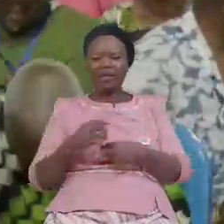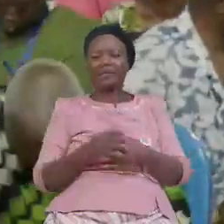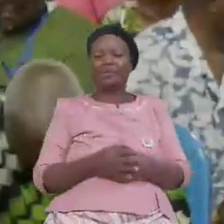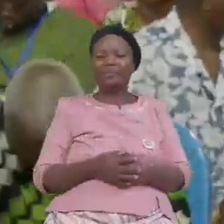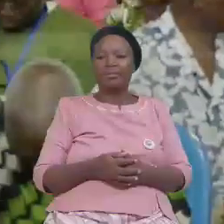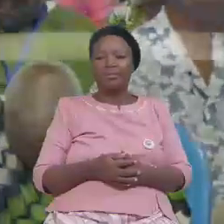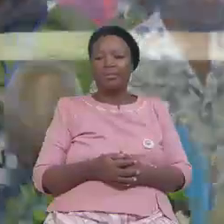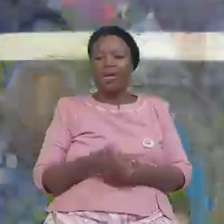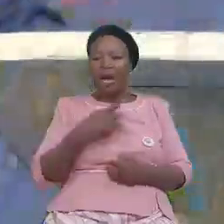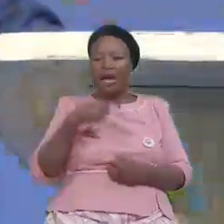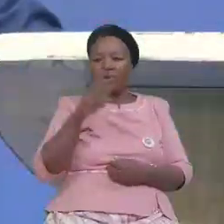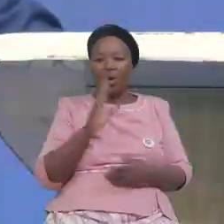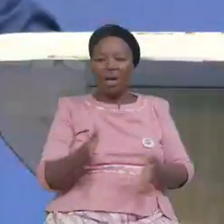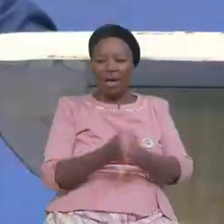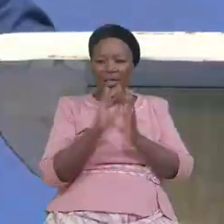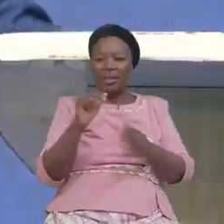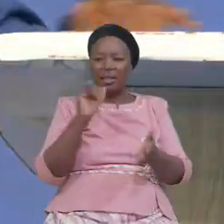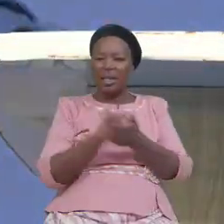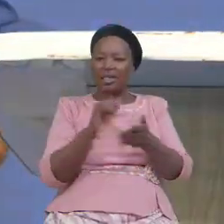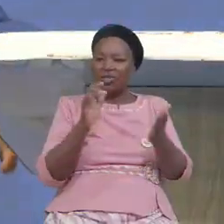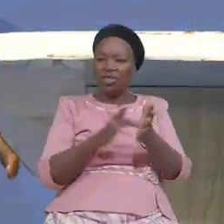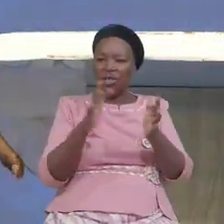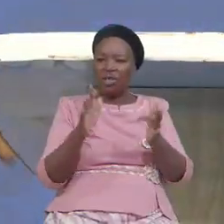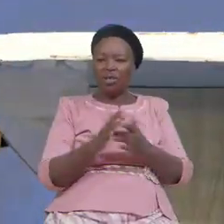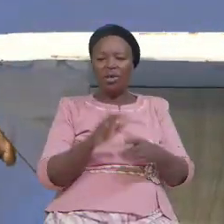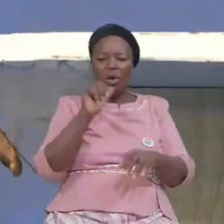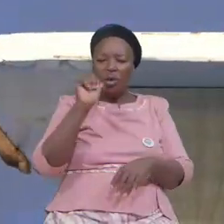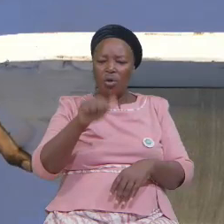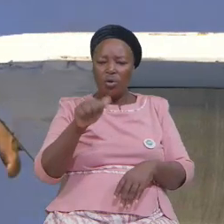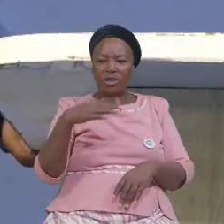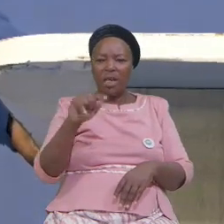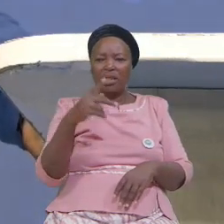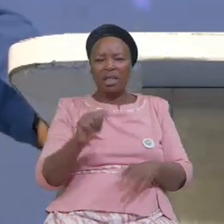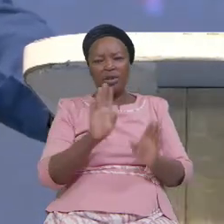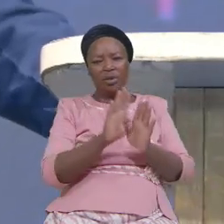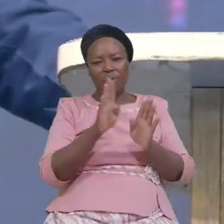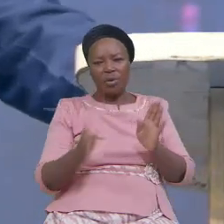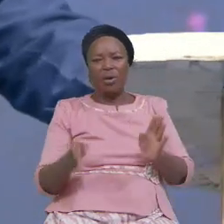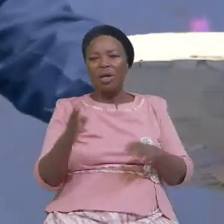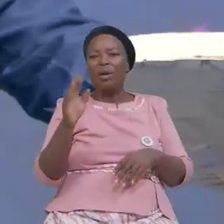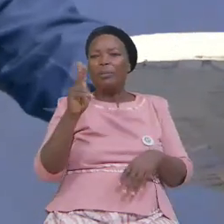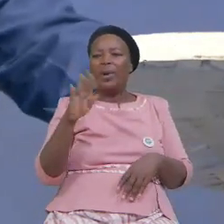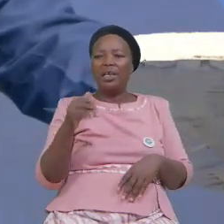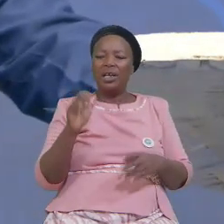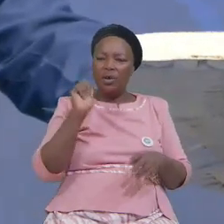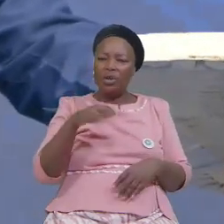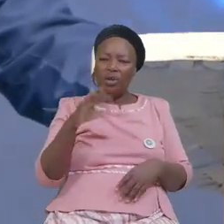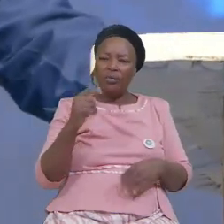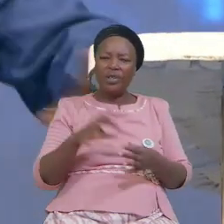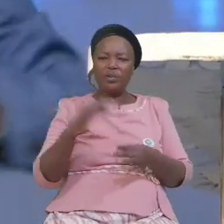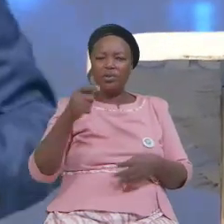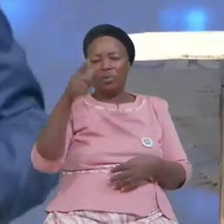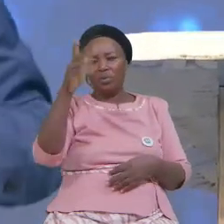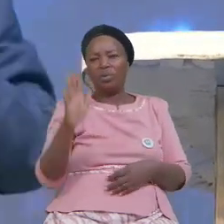are asking, Jesus knocks at the door by the knocking of the Spirit of